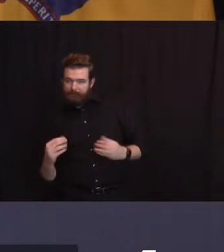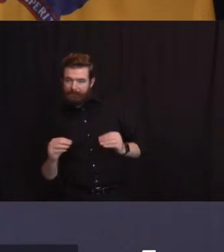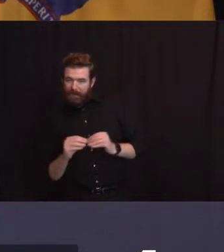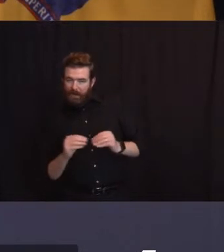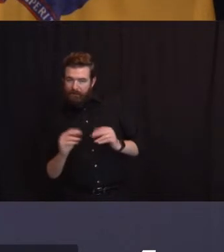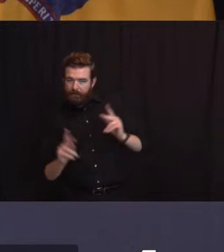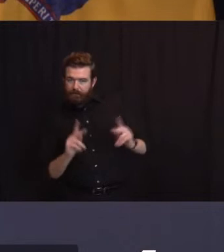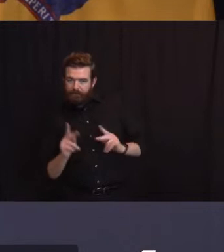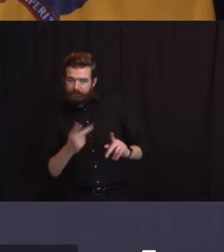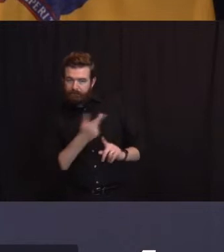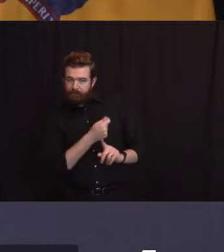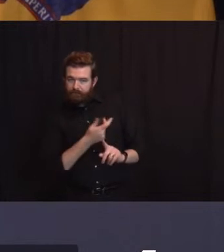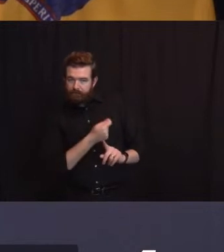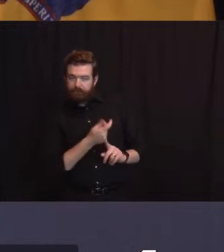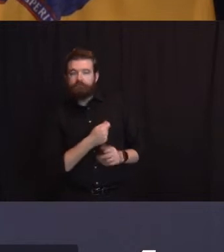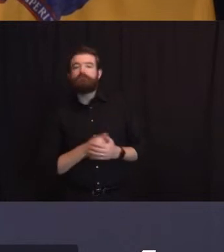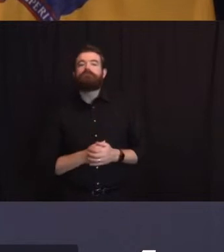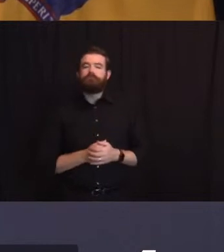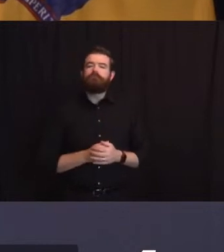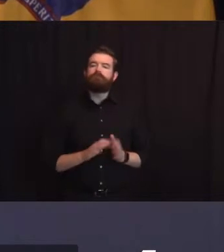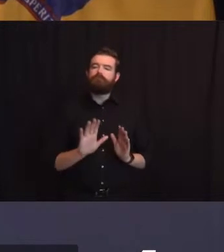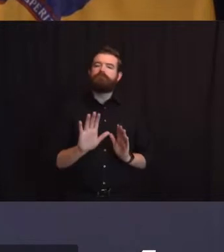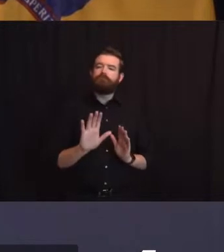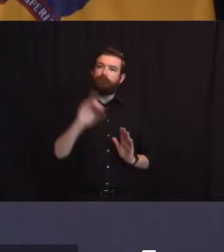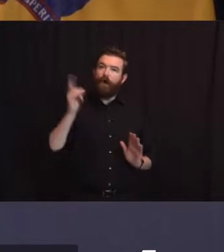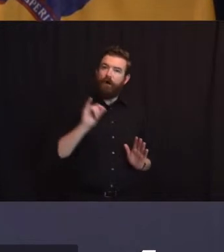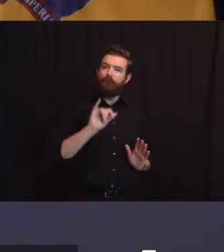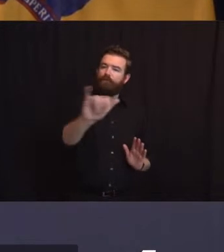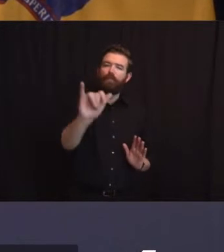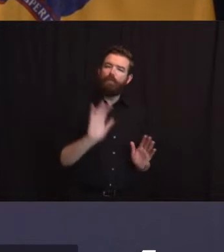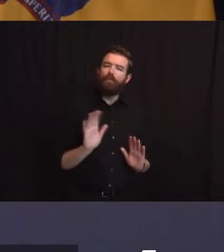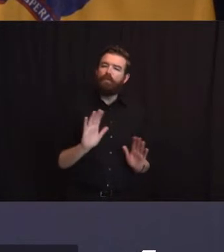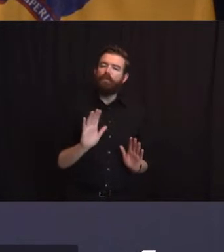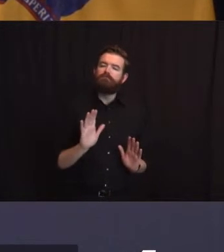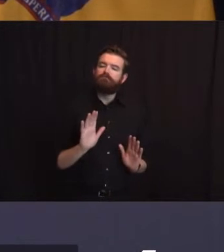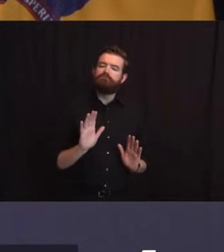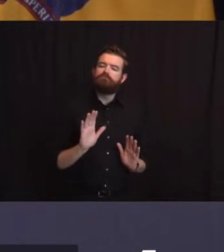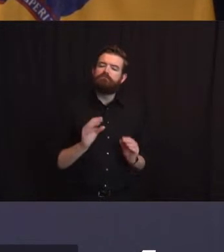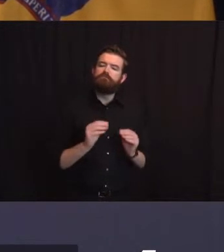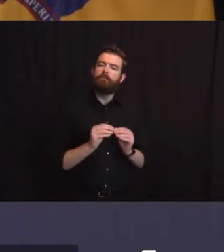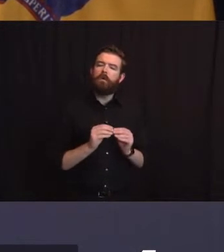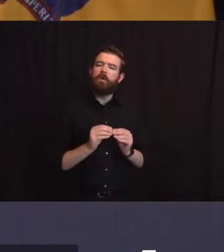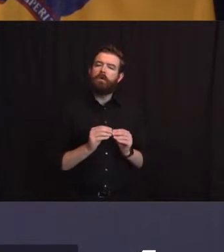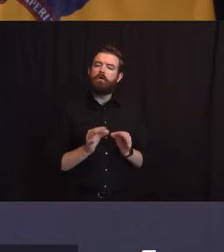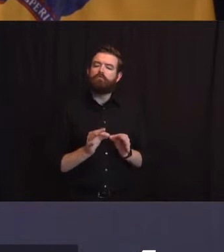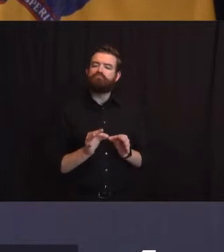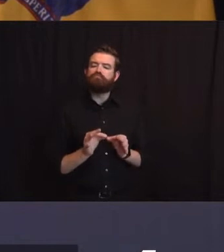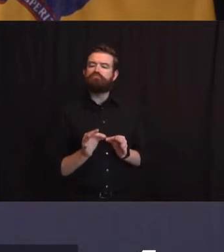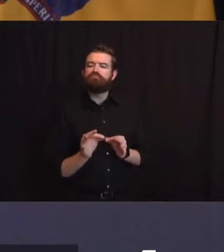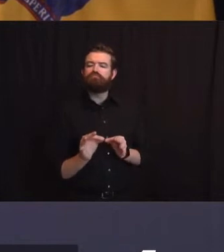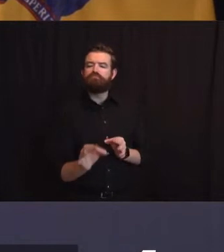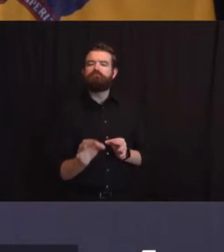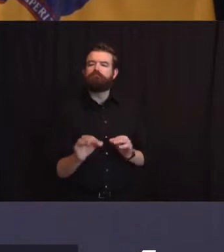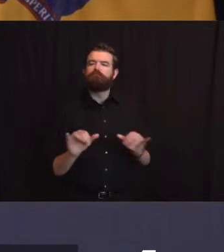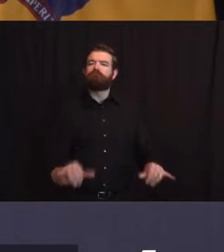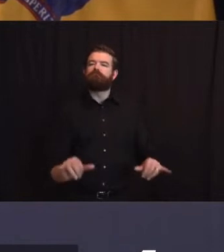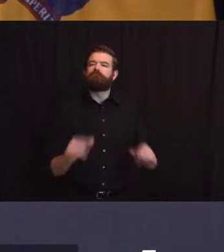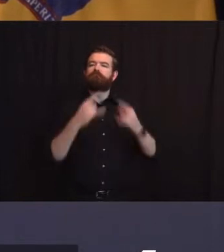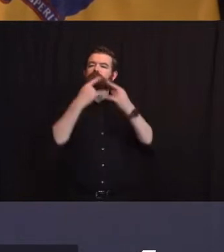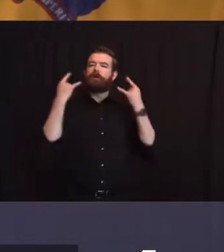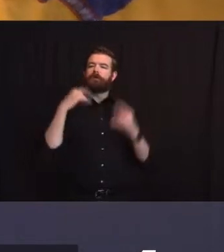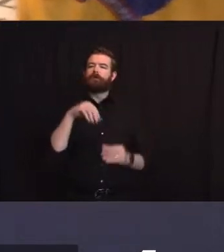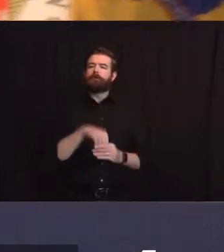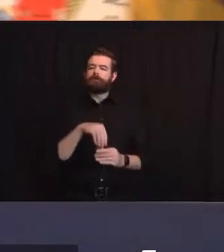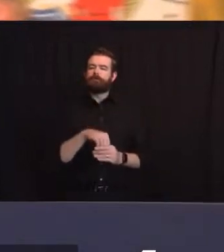Judy, Tina, other thoughts you want to add to what you're looking at to get yourself to the level of comfort you need to get